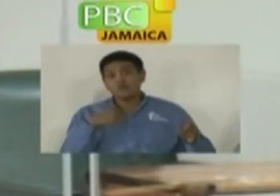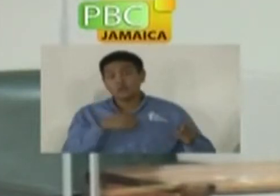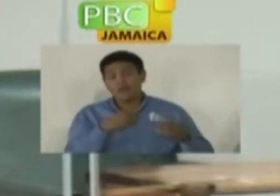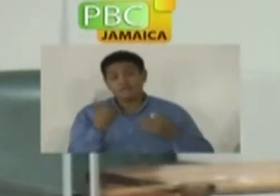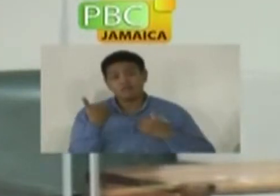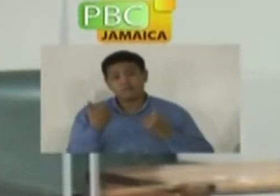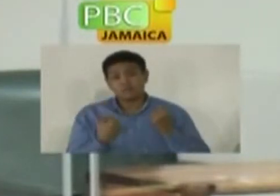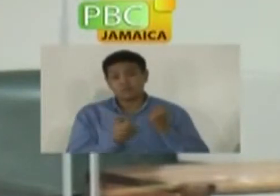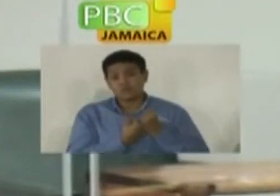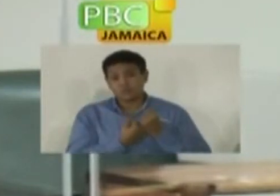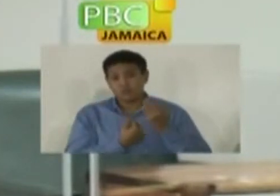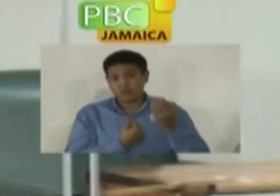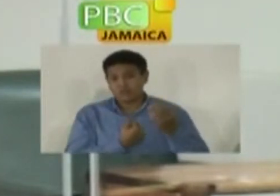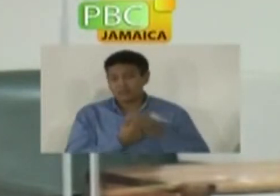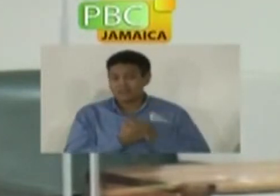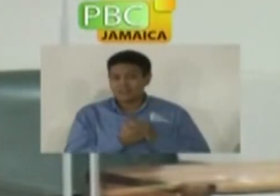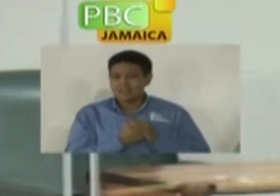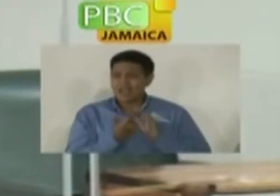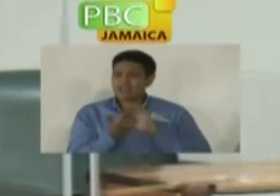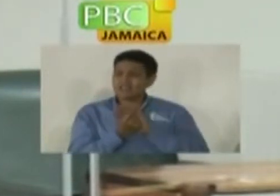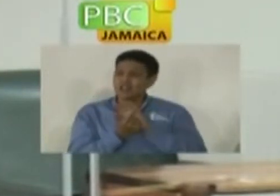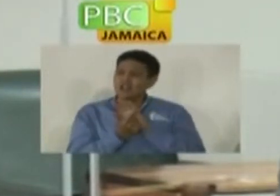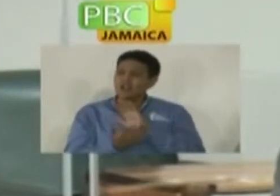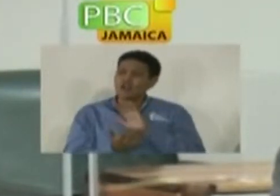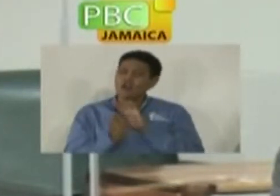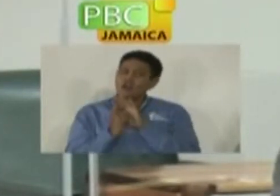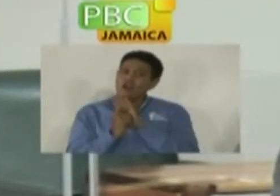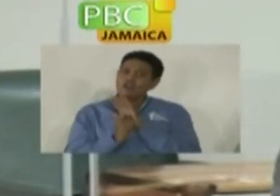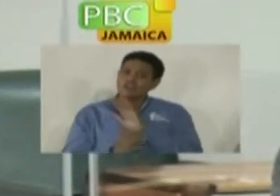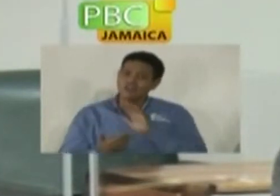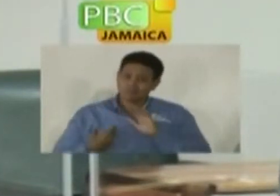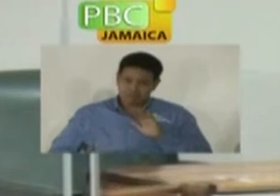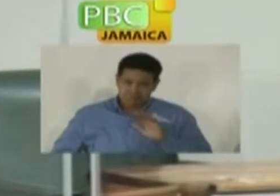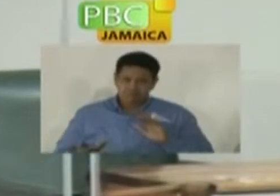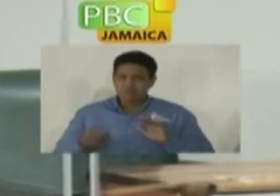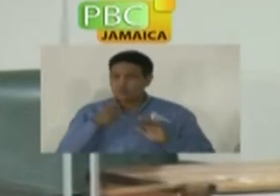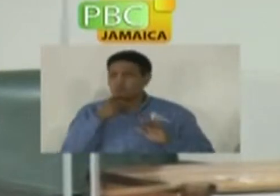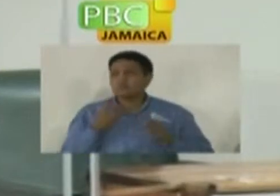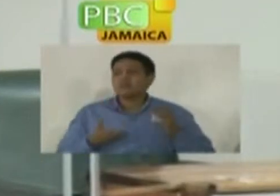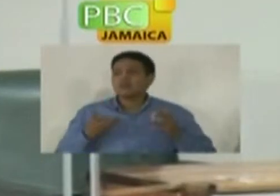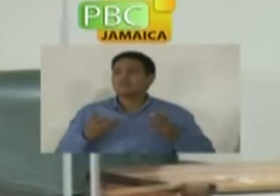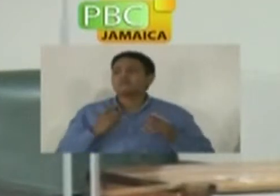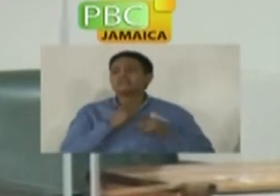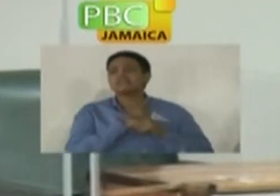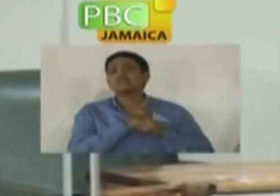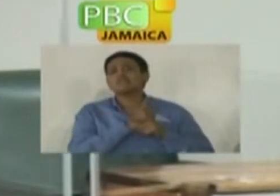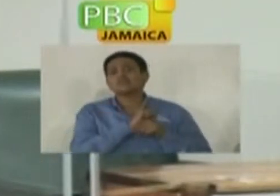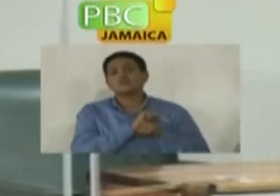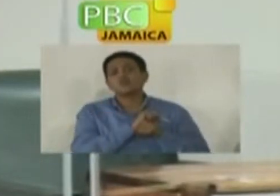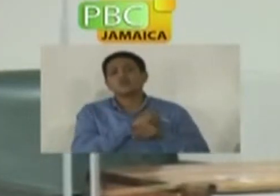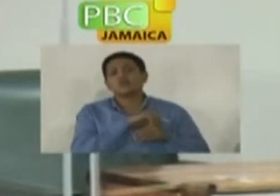to? As a lawyer who might do defense work,